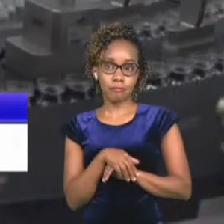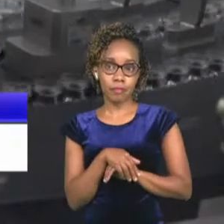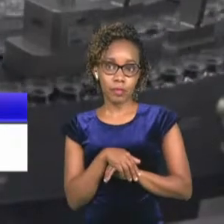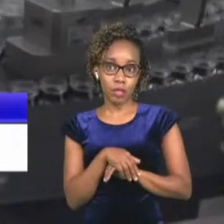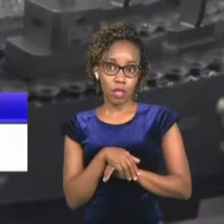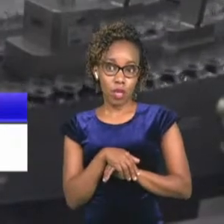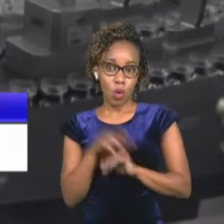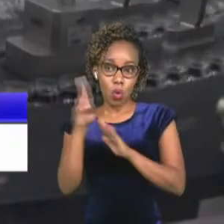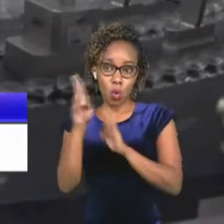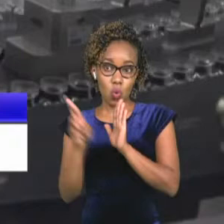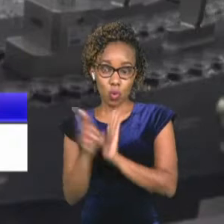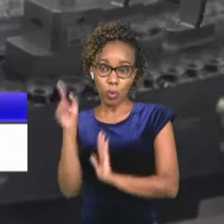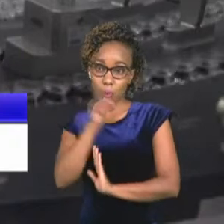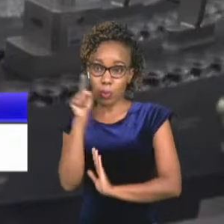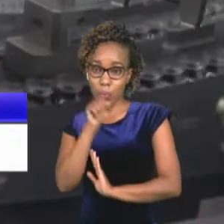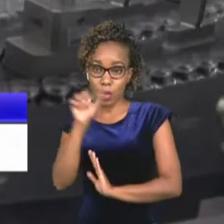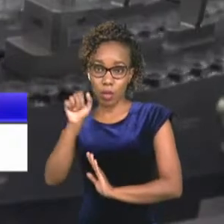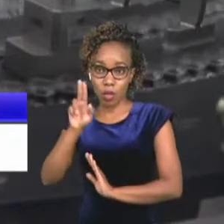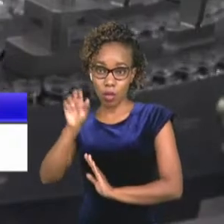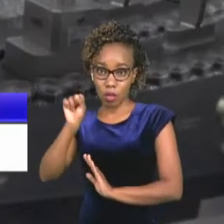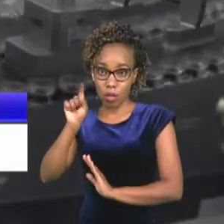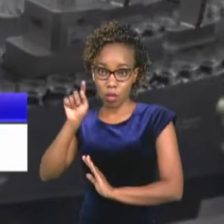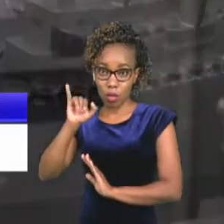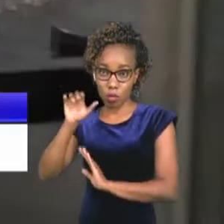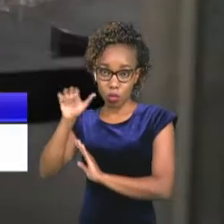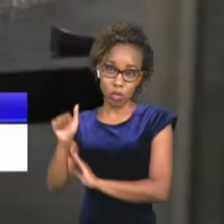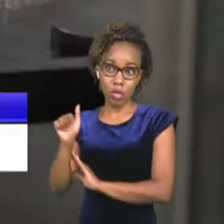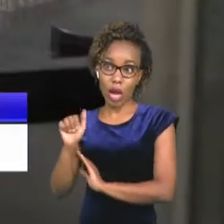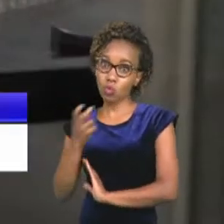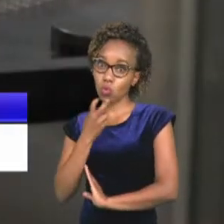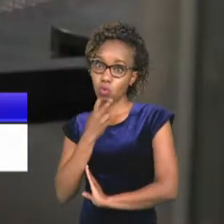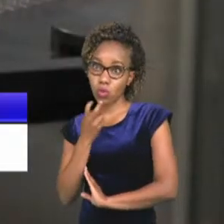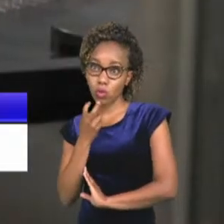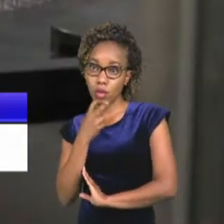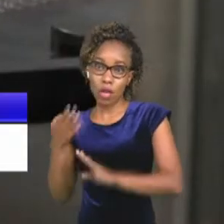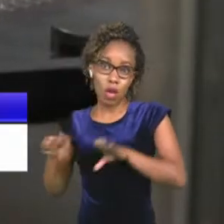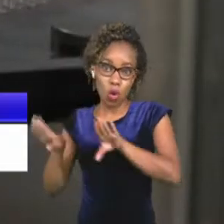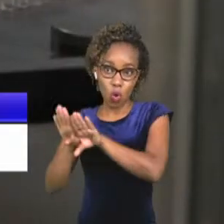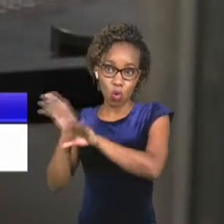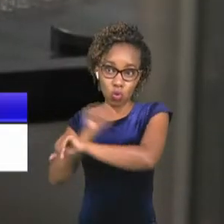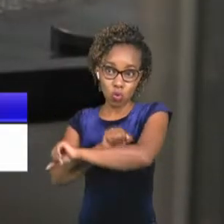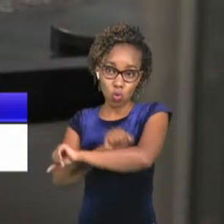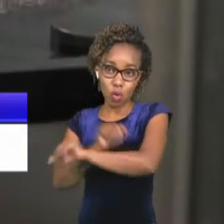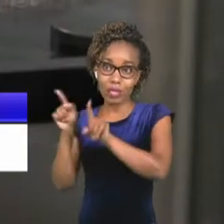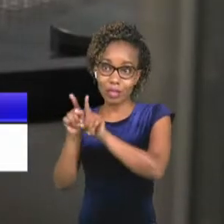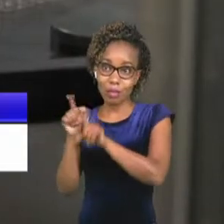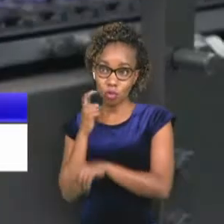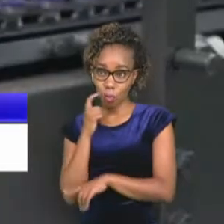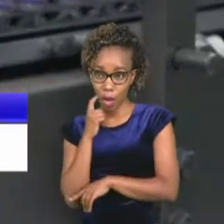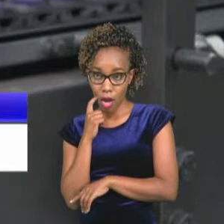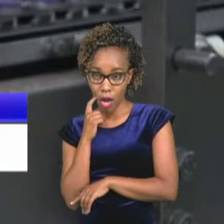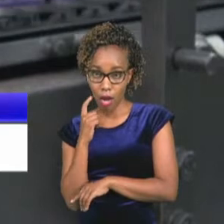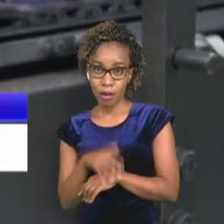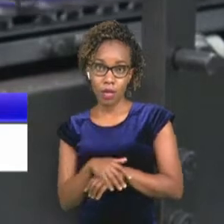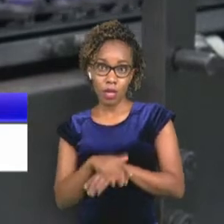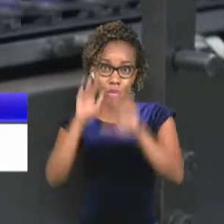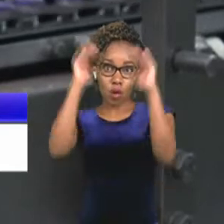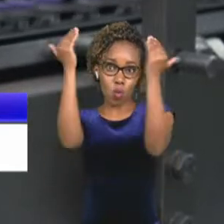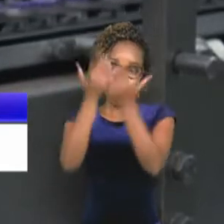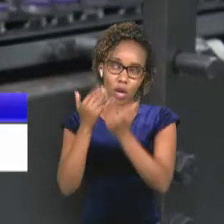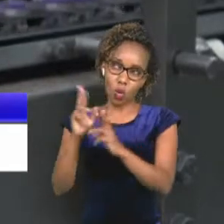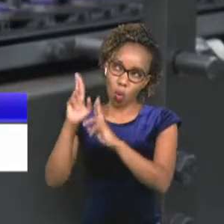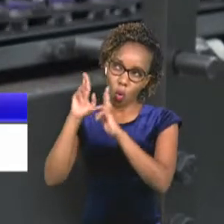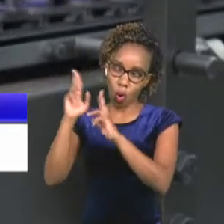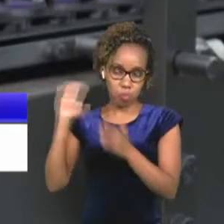new restrictions, with Austria taking the unpopular step Tuesday of closing schools and shops. Global hopes of